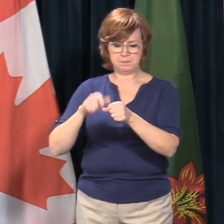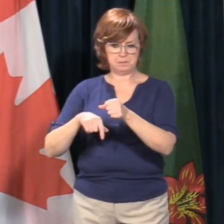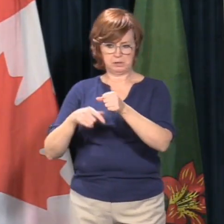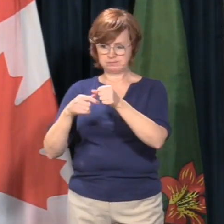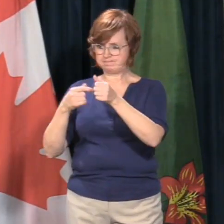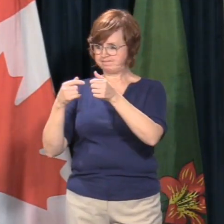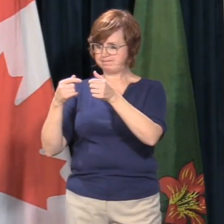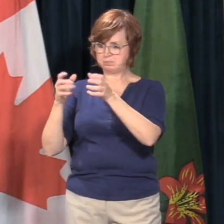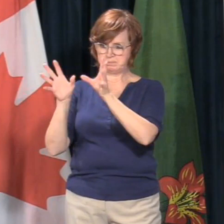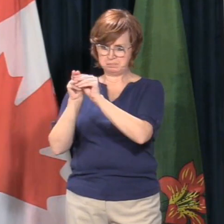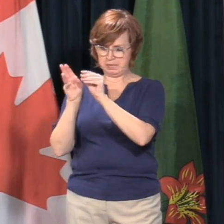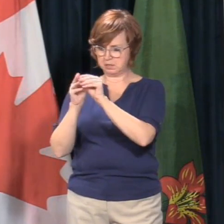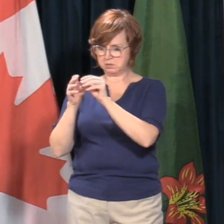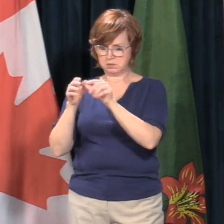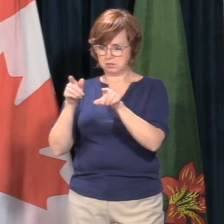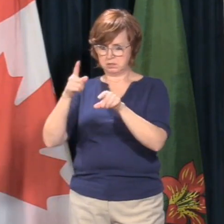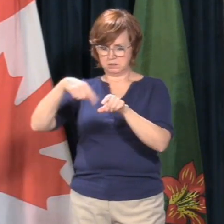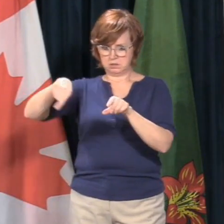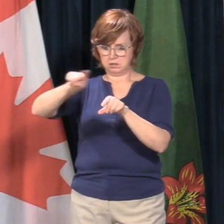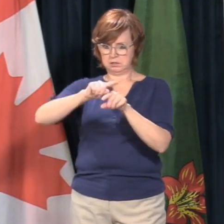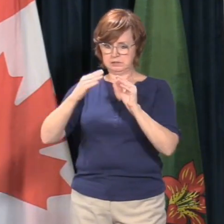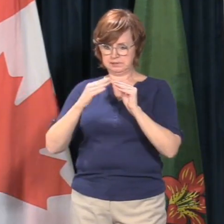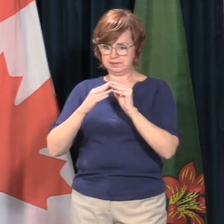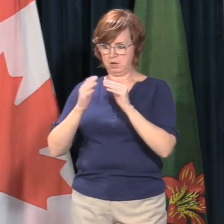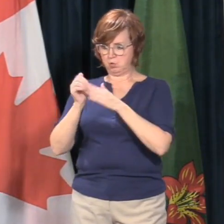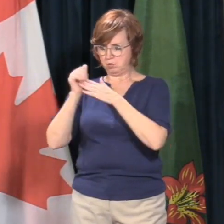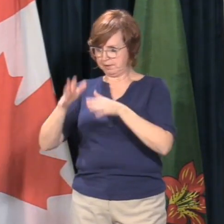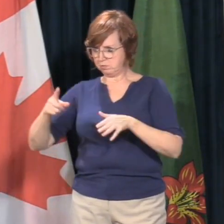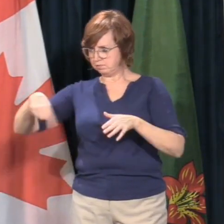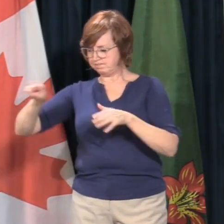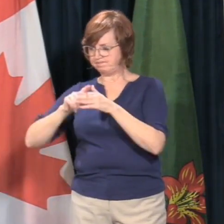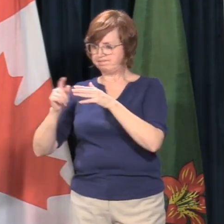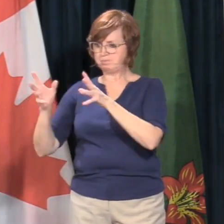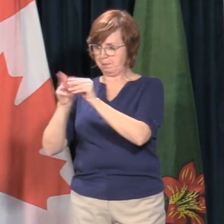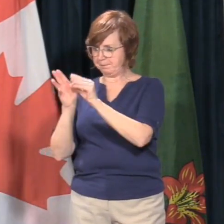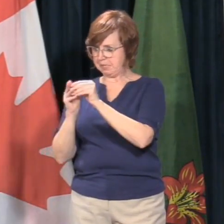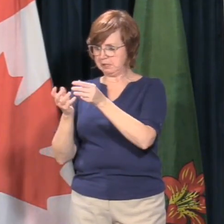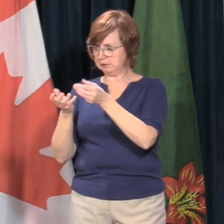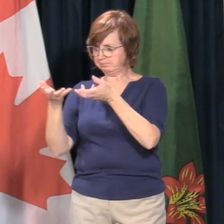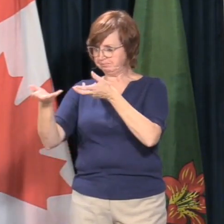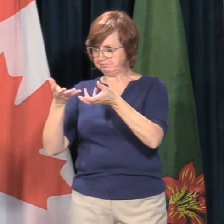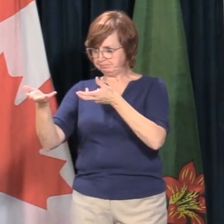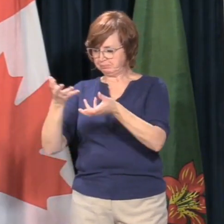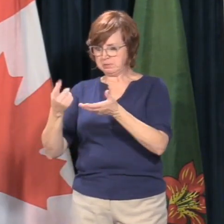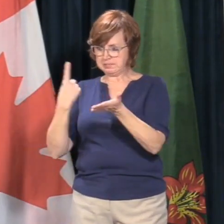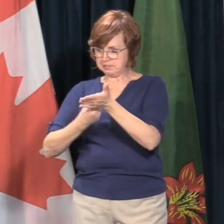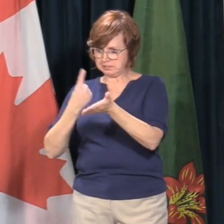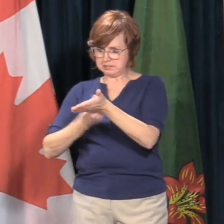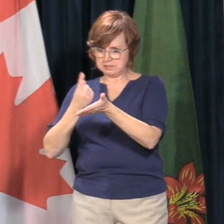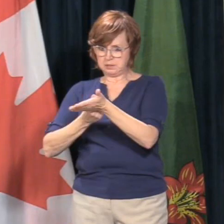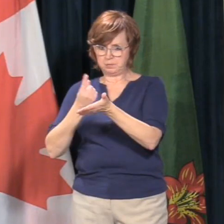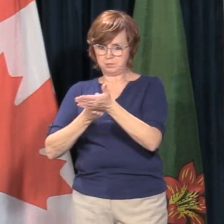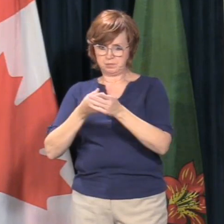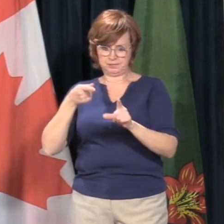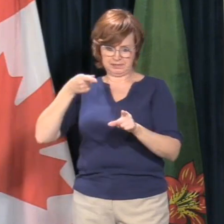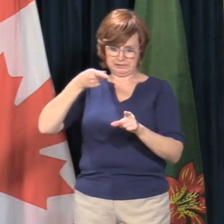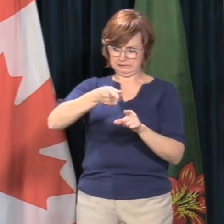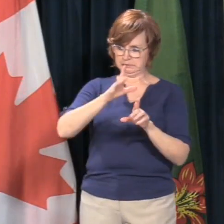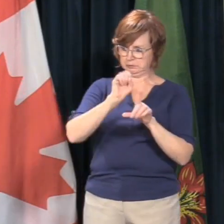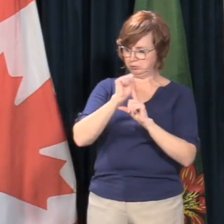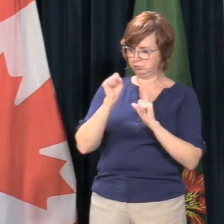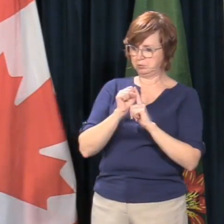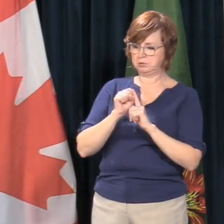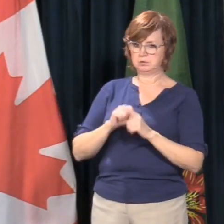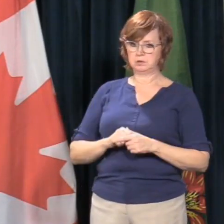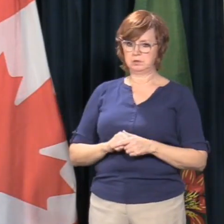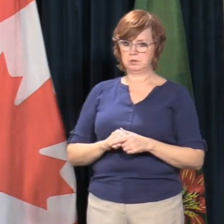So this is to ban or encourage to decrease